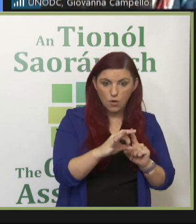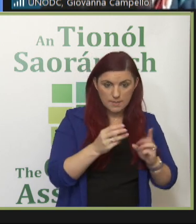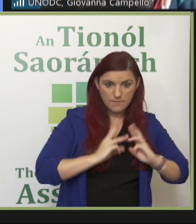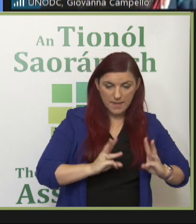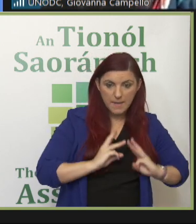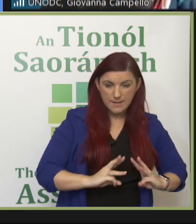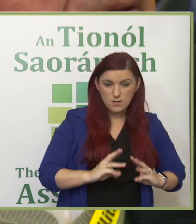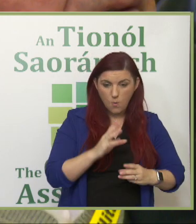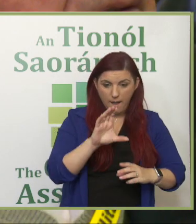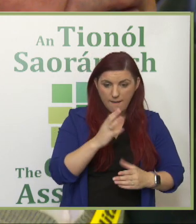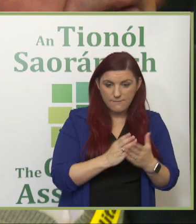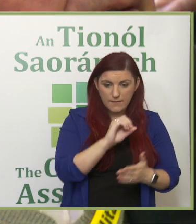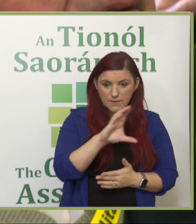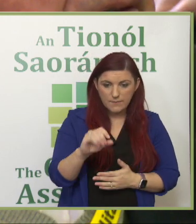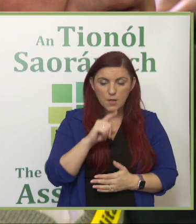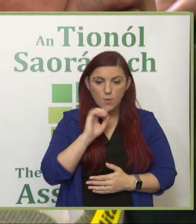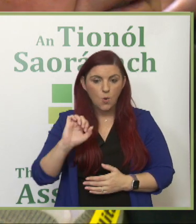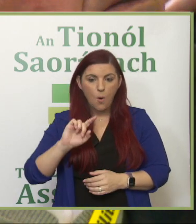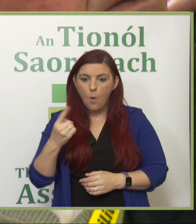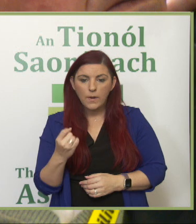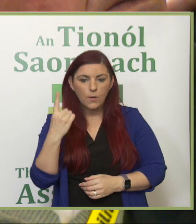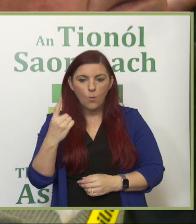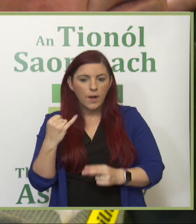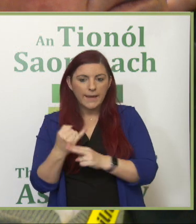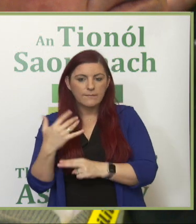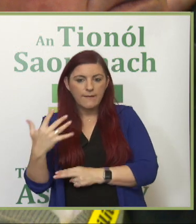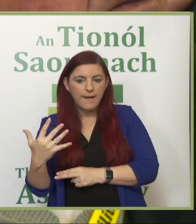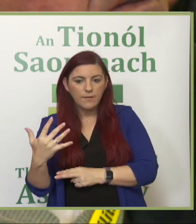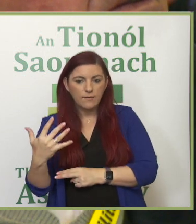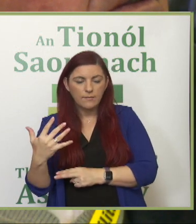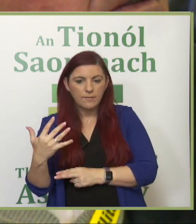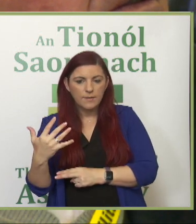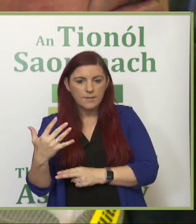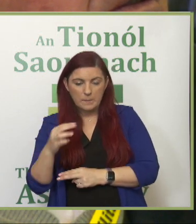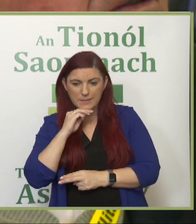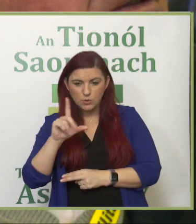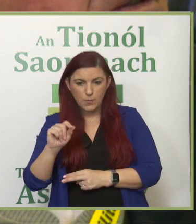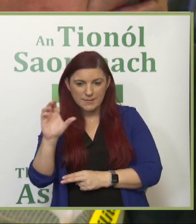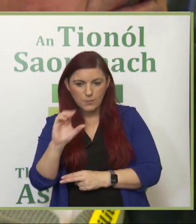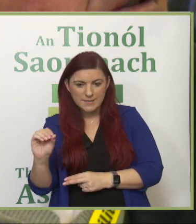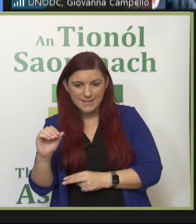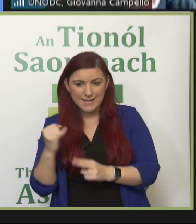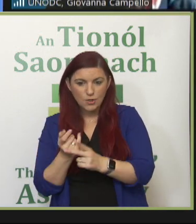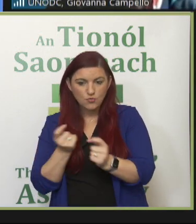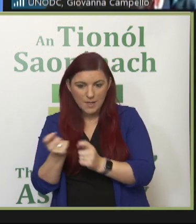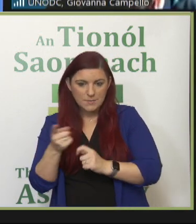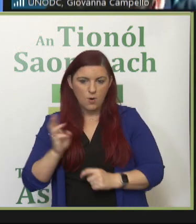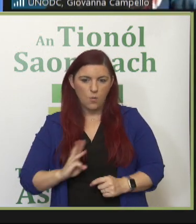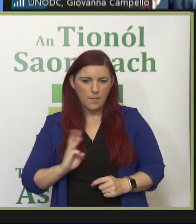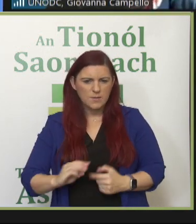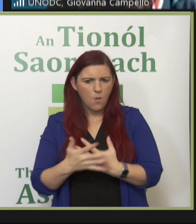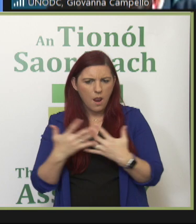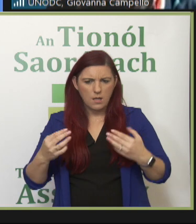very much harder access to treatment, and so do people in contact with the criminal justice system and in prison